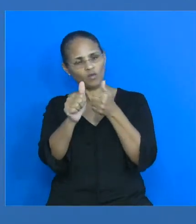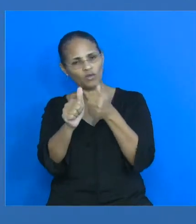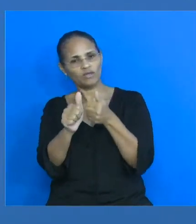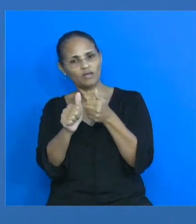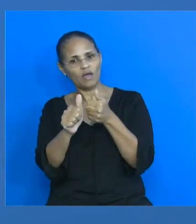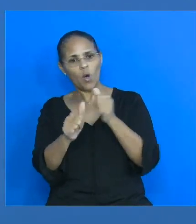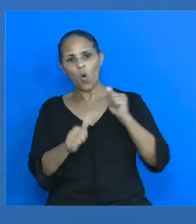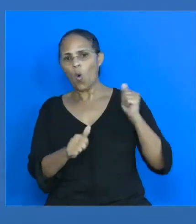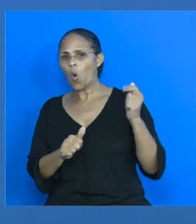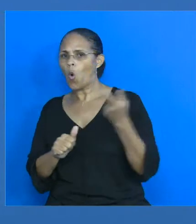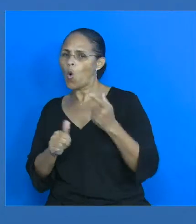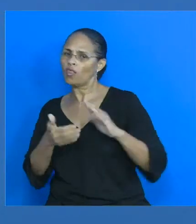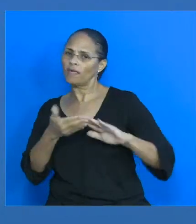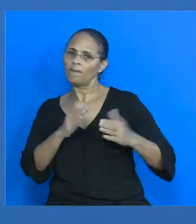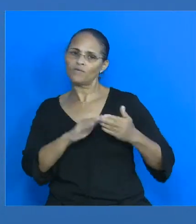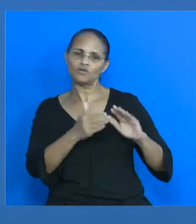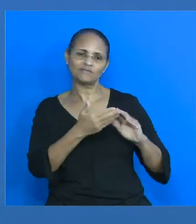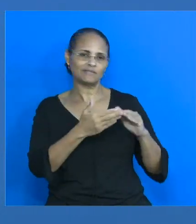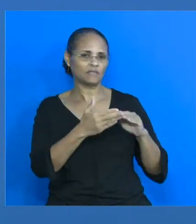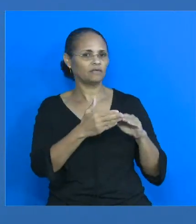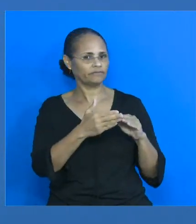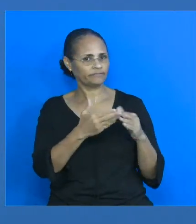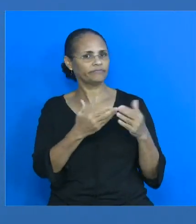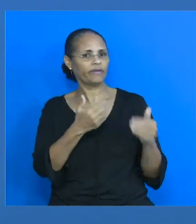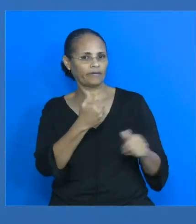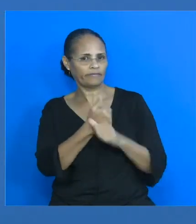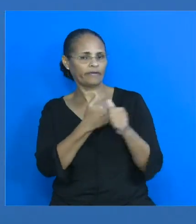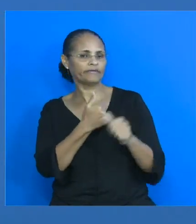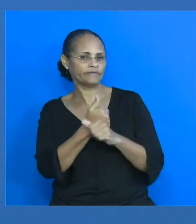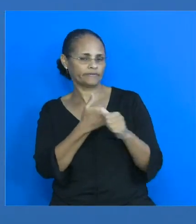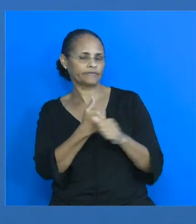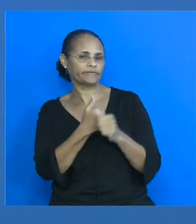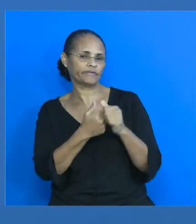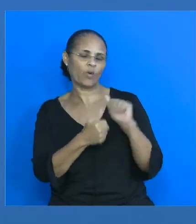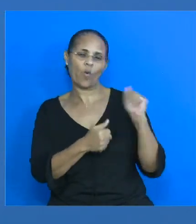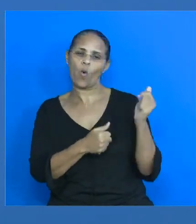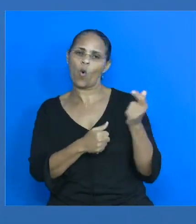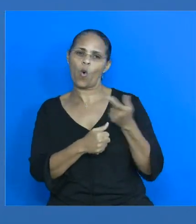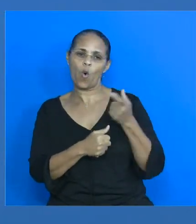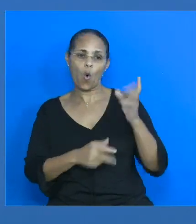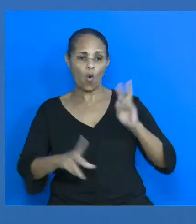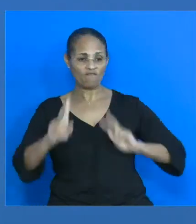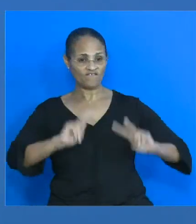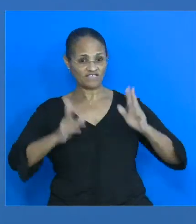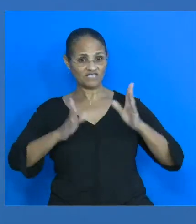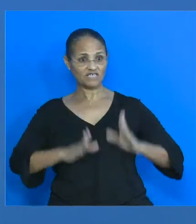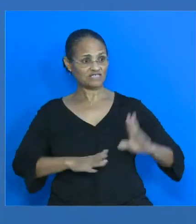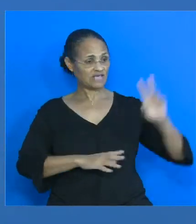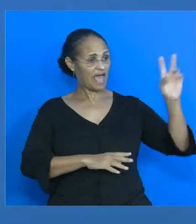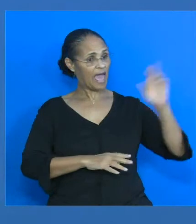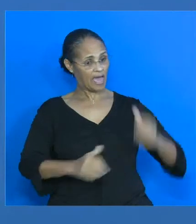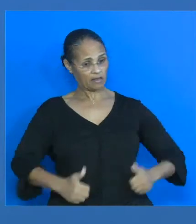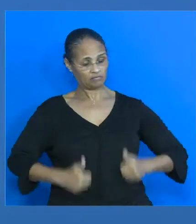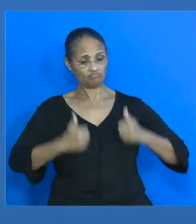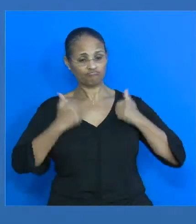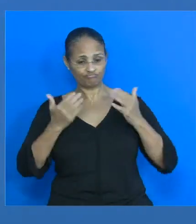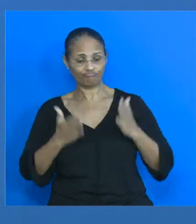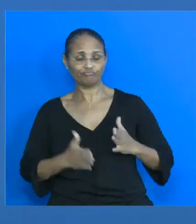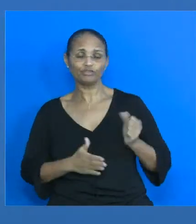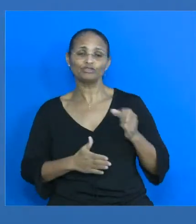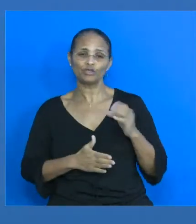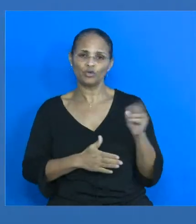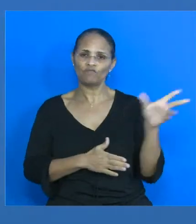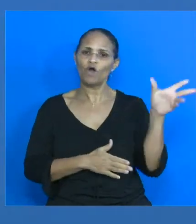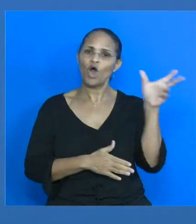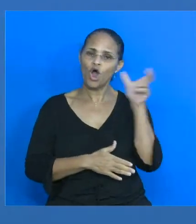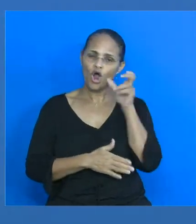entire community at risk, and that's returning residents and or visitors. And so from that aspect, the Minister of Health has been very clear. You would have heard in my